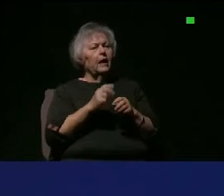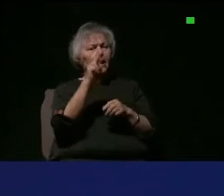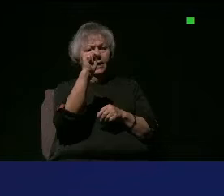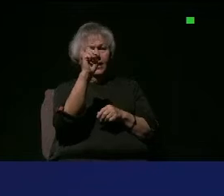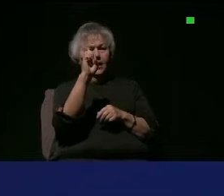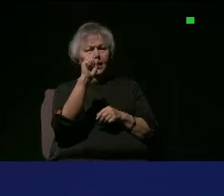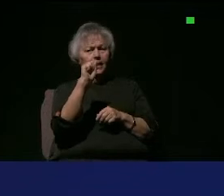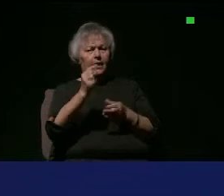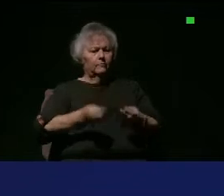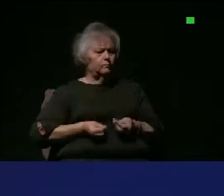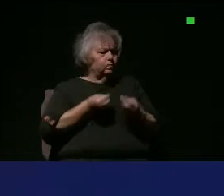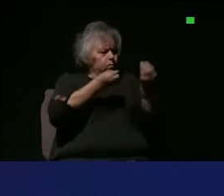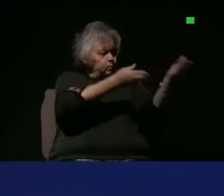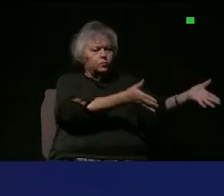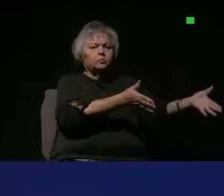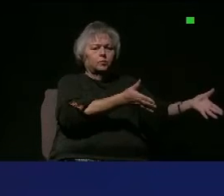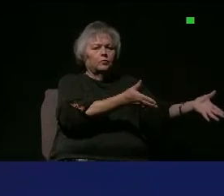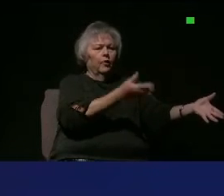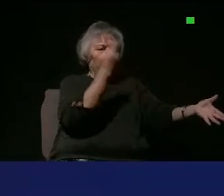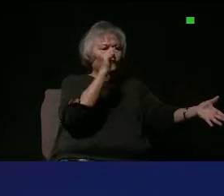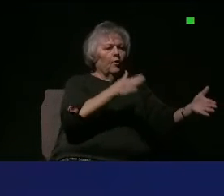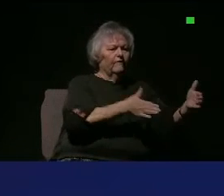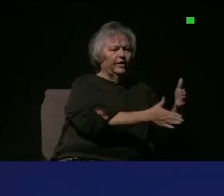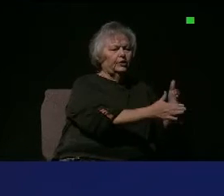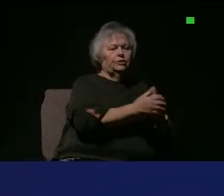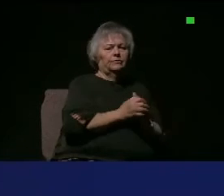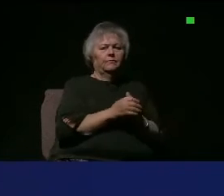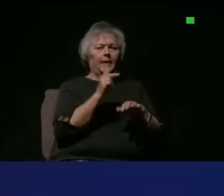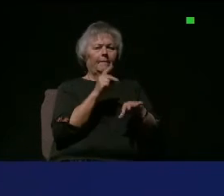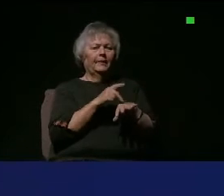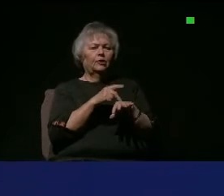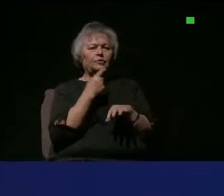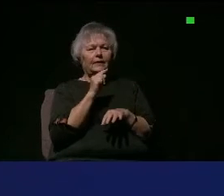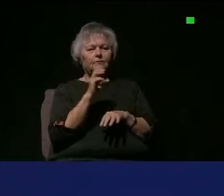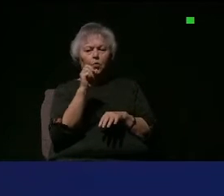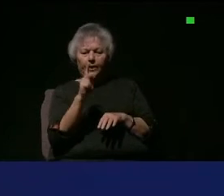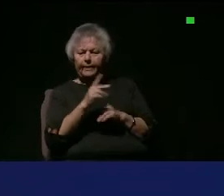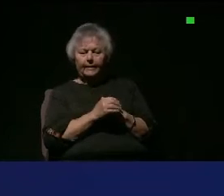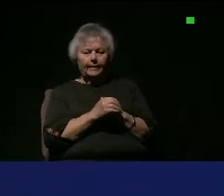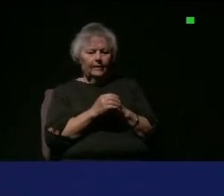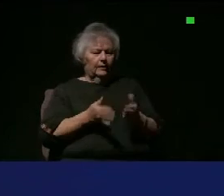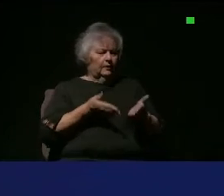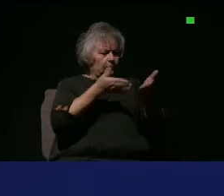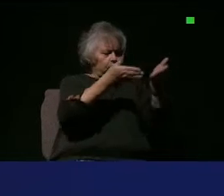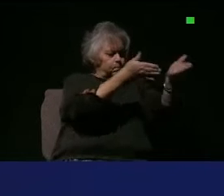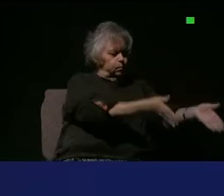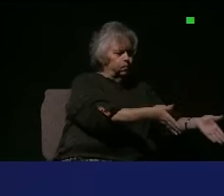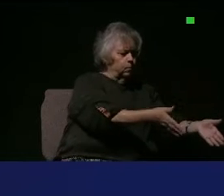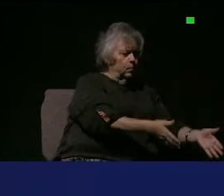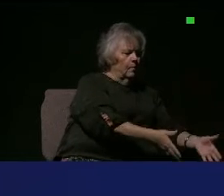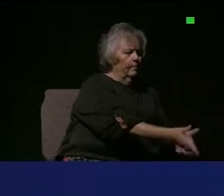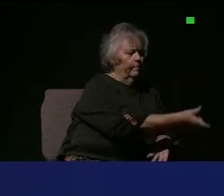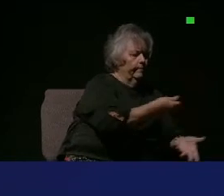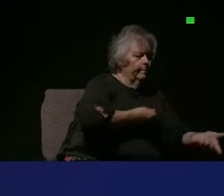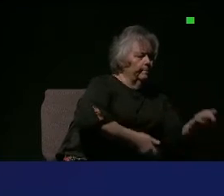that we're not going to catch anything, but at your word, I'll drop the net. Peter drops the net, and you know the end of the story. He gets a